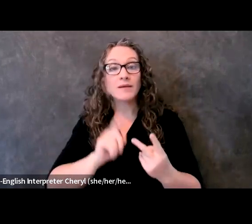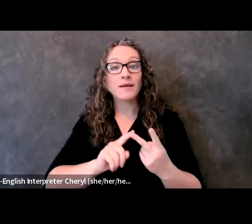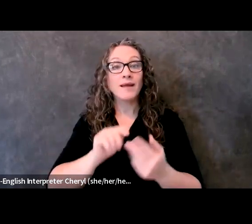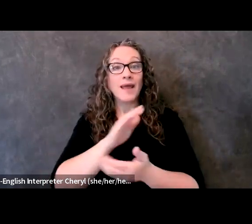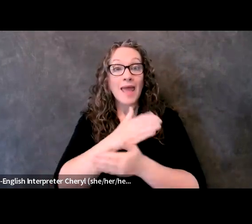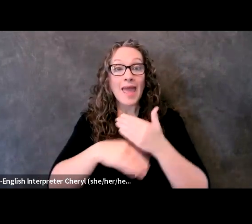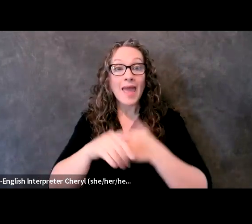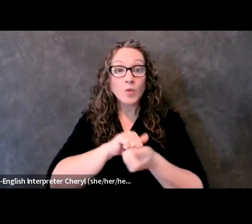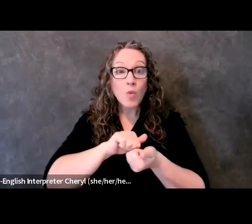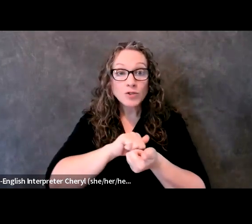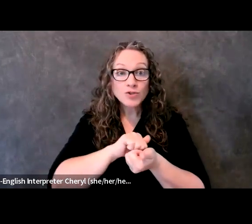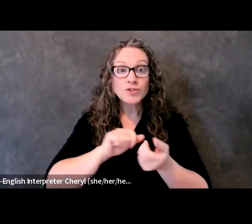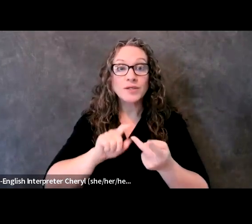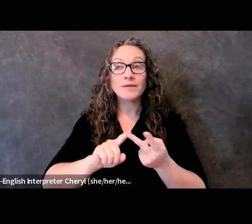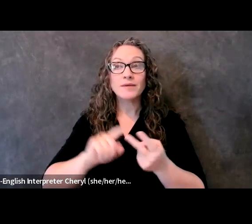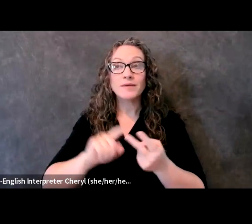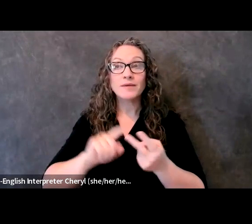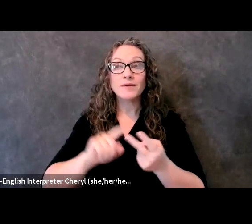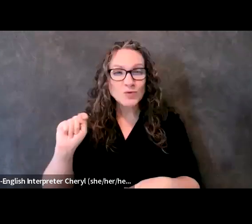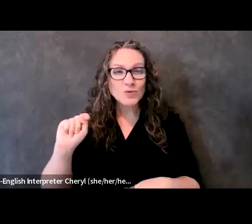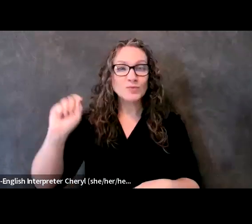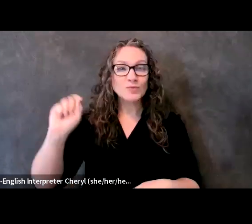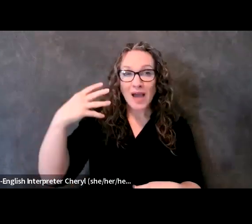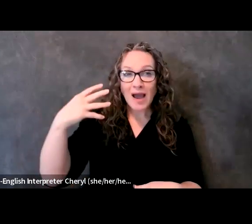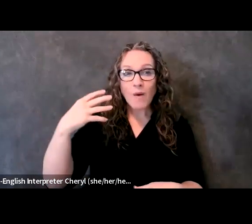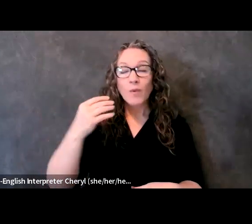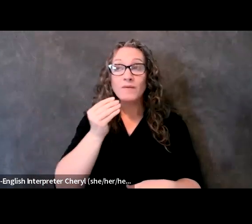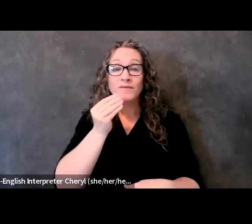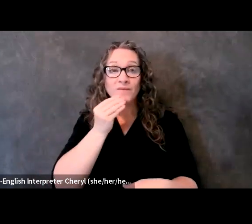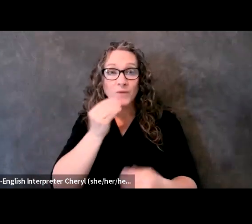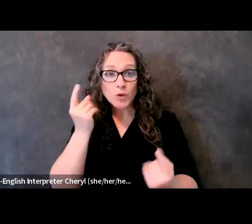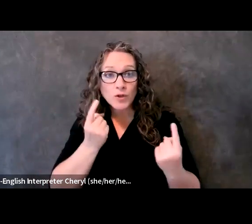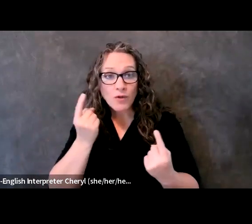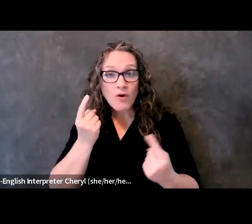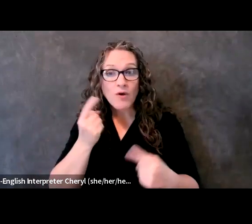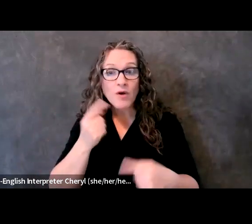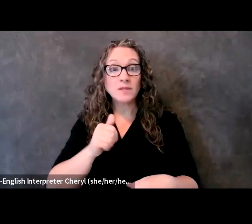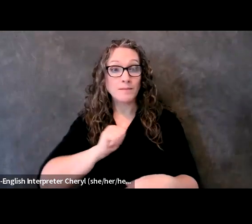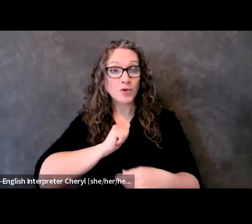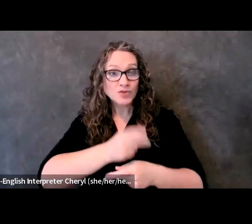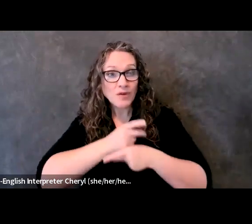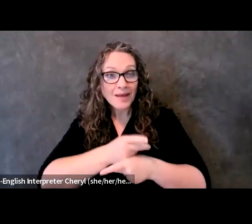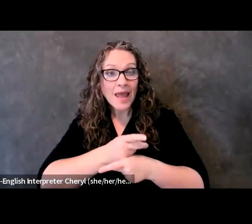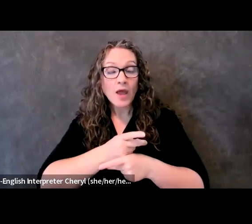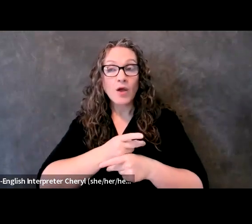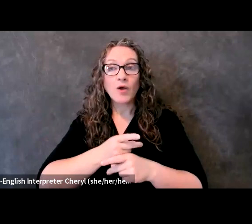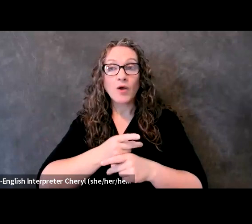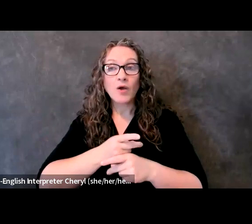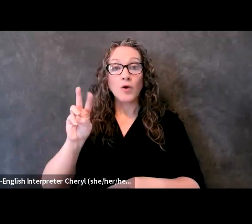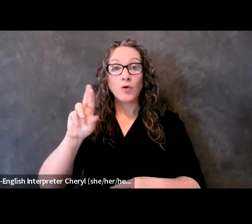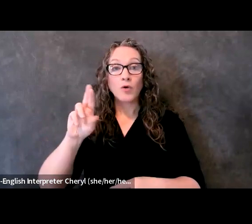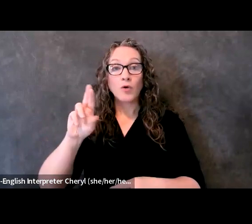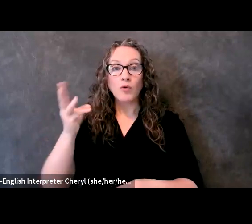stations, portable restrooms, showers, dietary considerations, personal care services, wraparound services